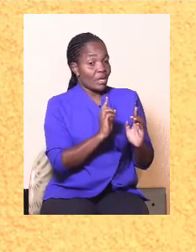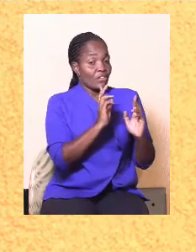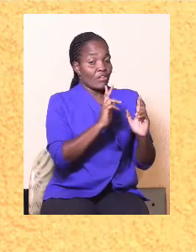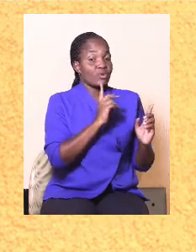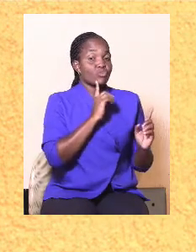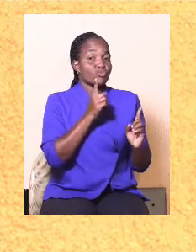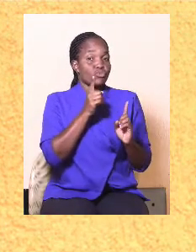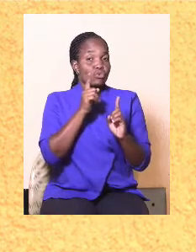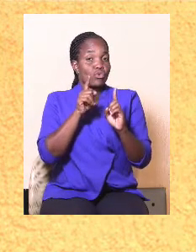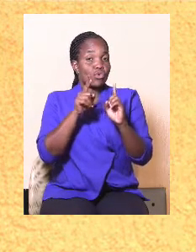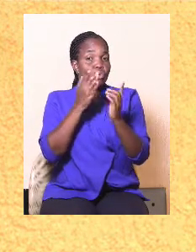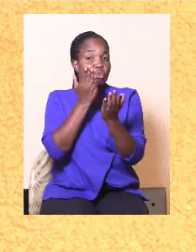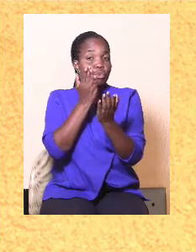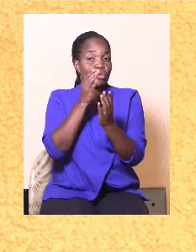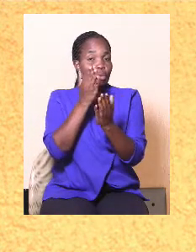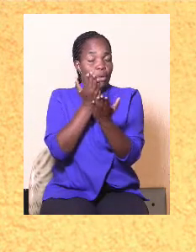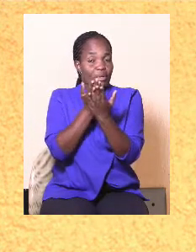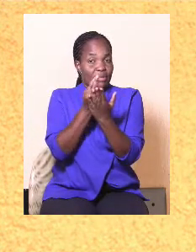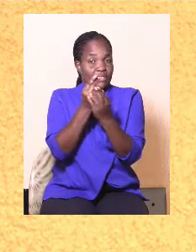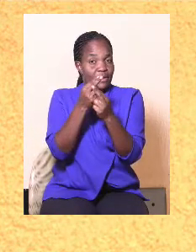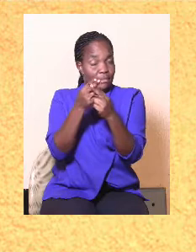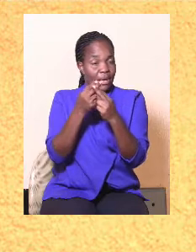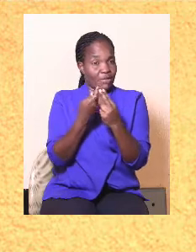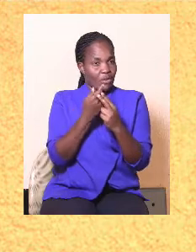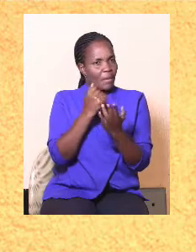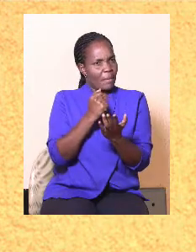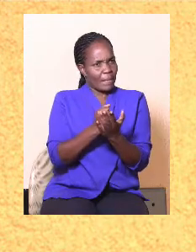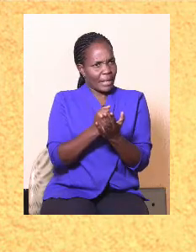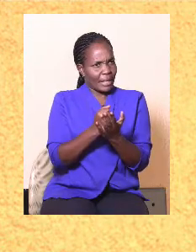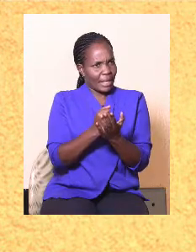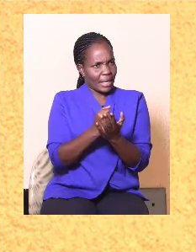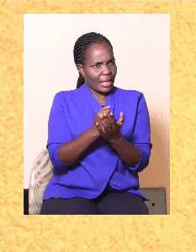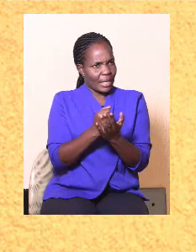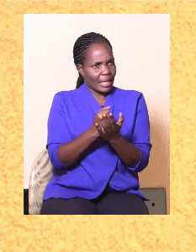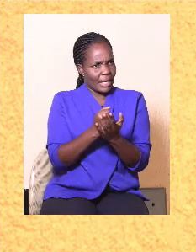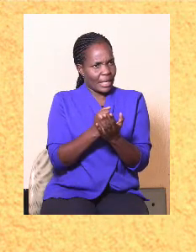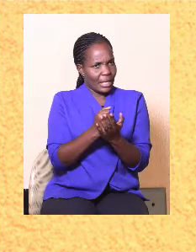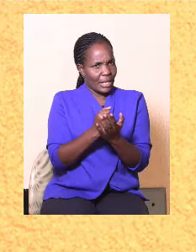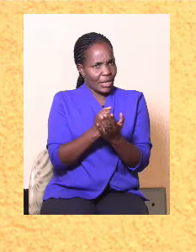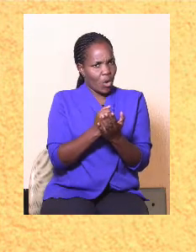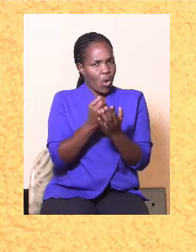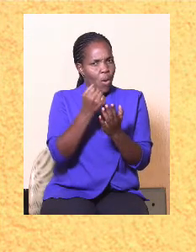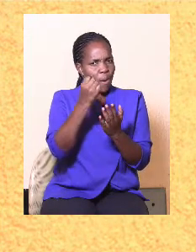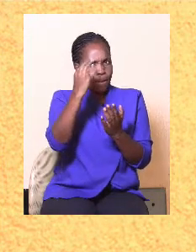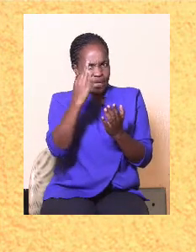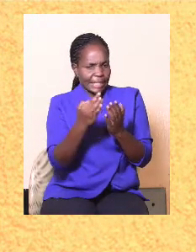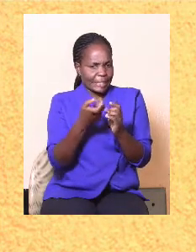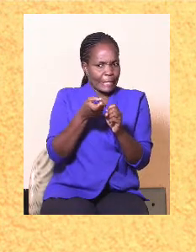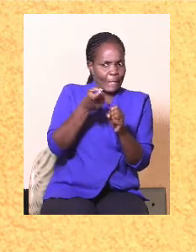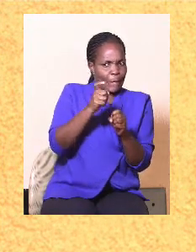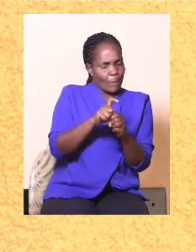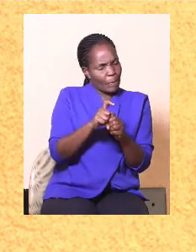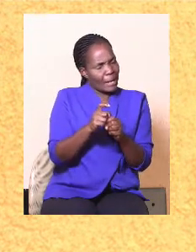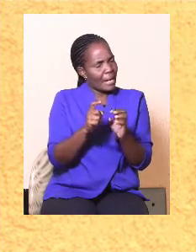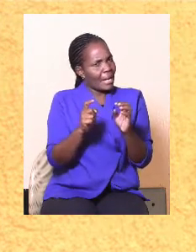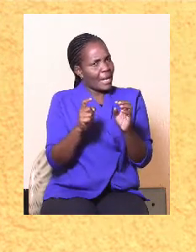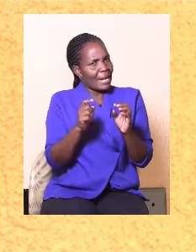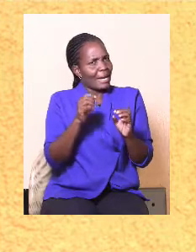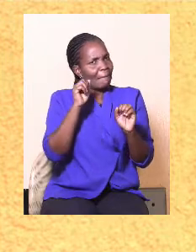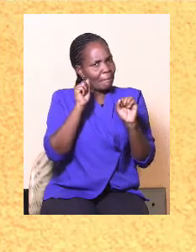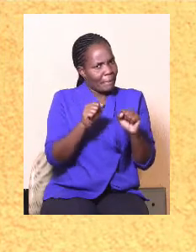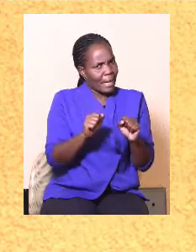think, to get assistance in terms of financial assistance, are getting these loans at zero interest? Because there will be a difficulty if somebody goes to get a